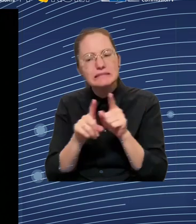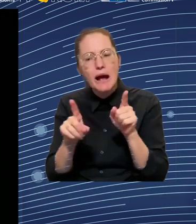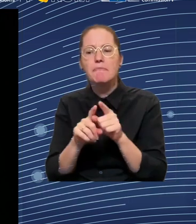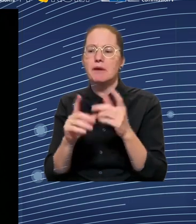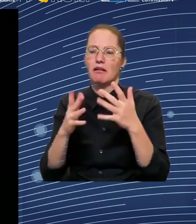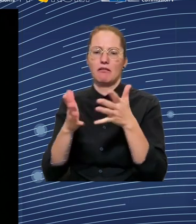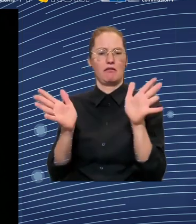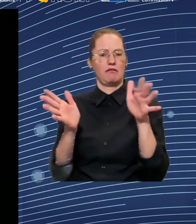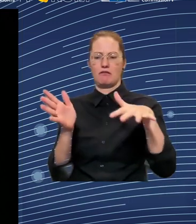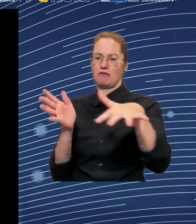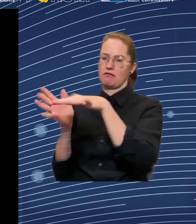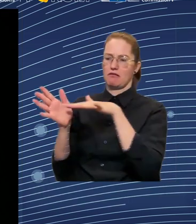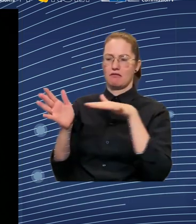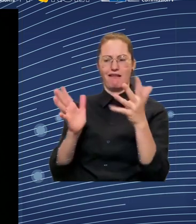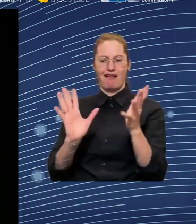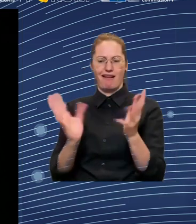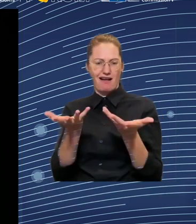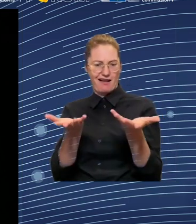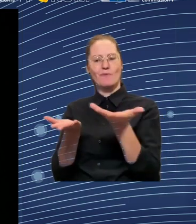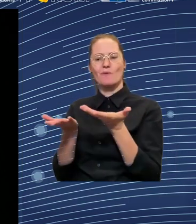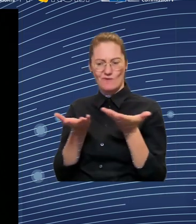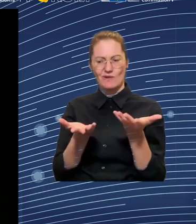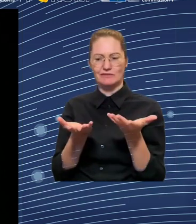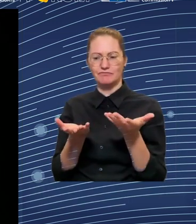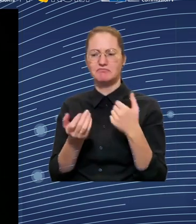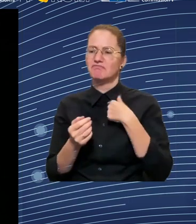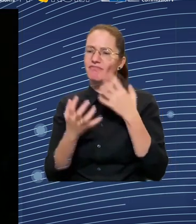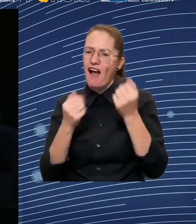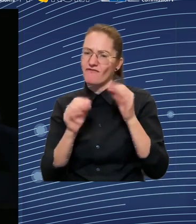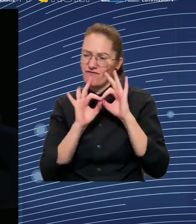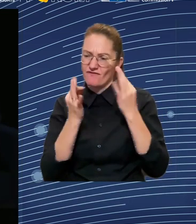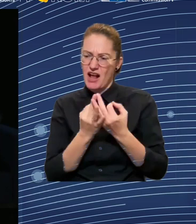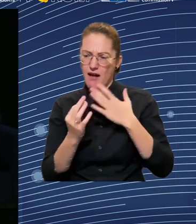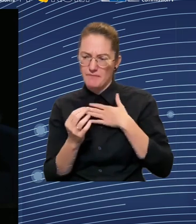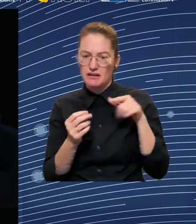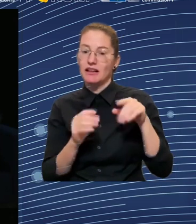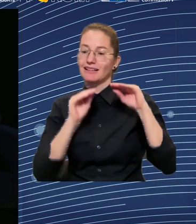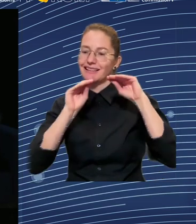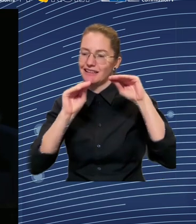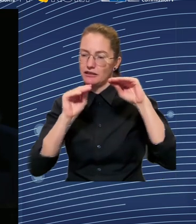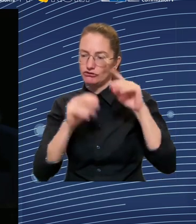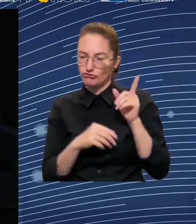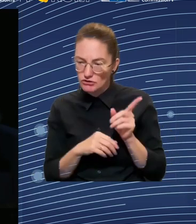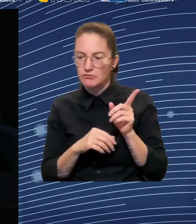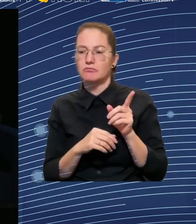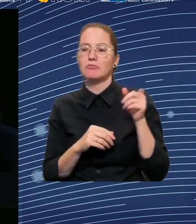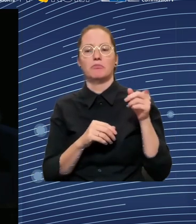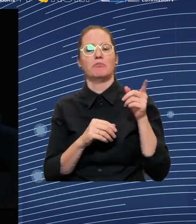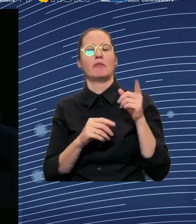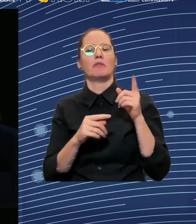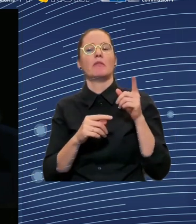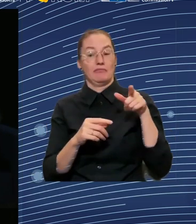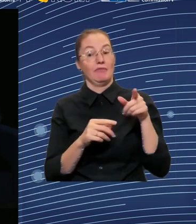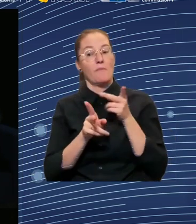the decision made. So it's important, I think, with the policies also to target a broader audience when speak about